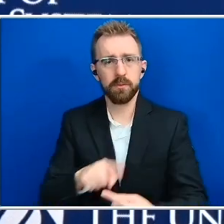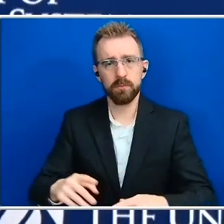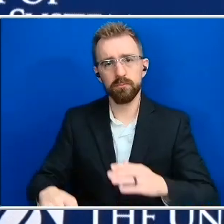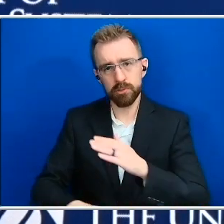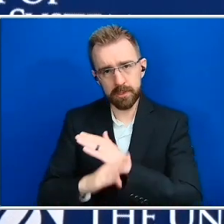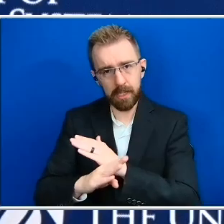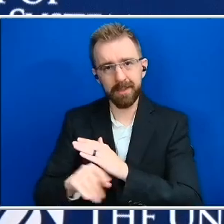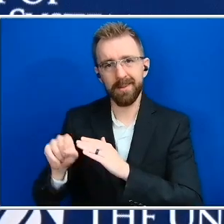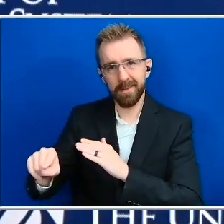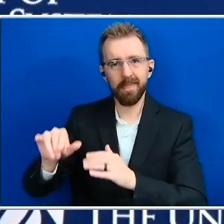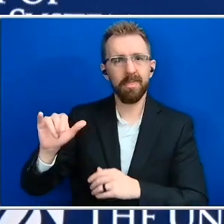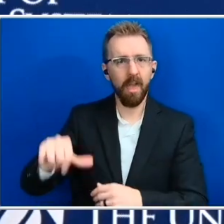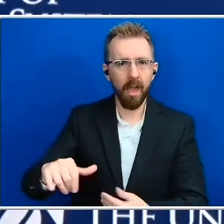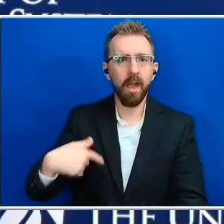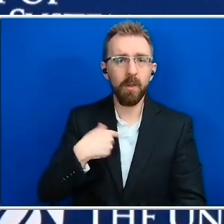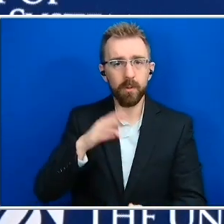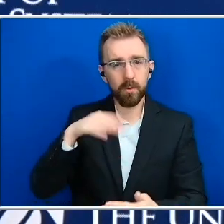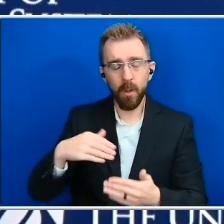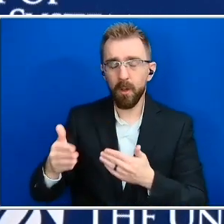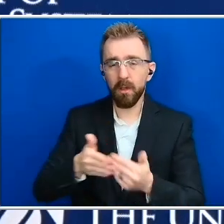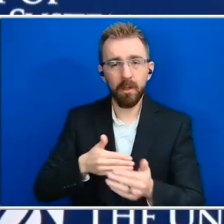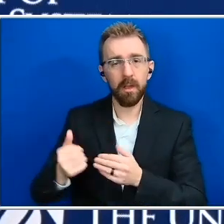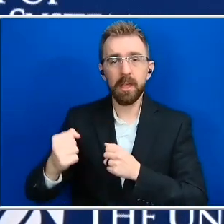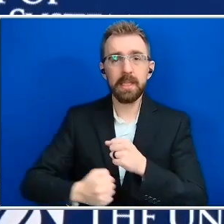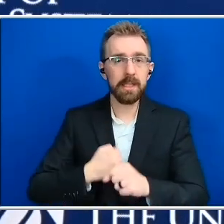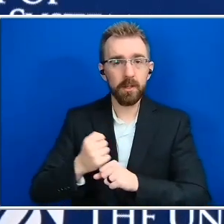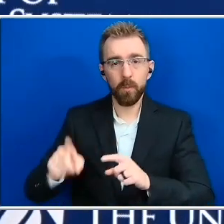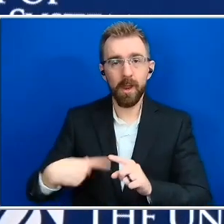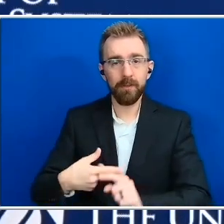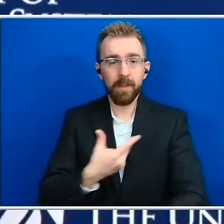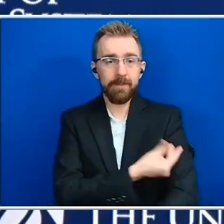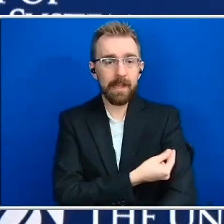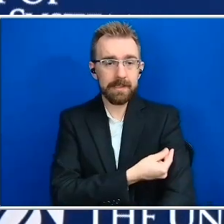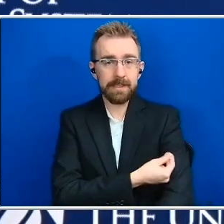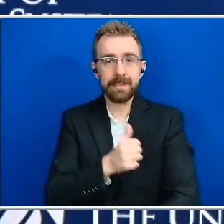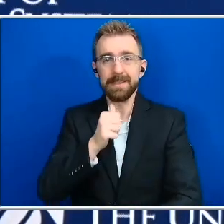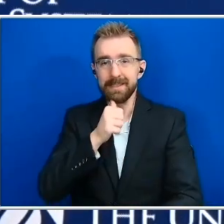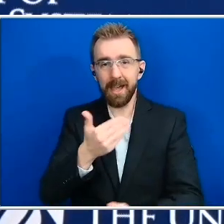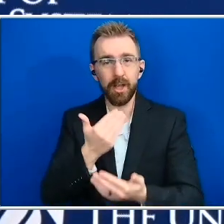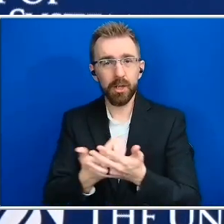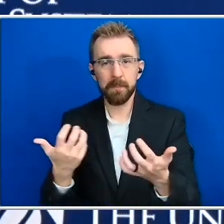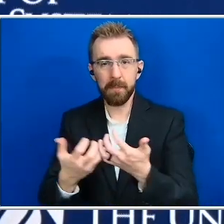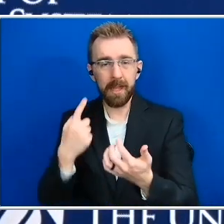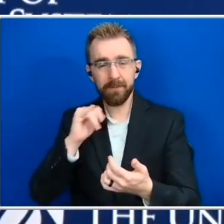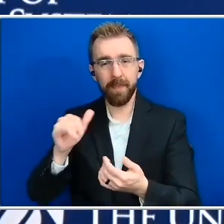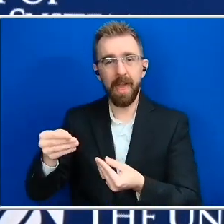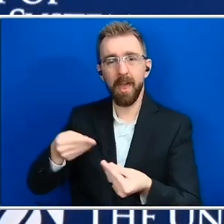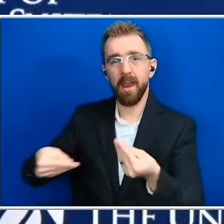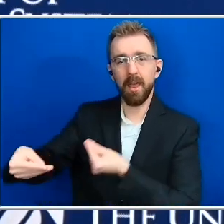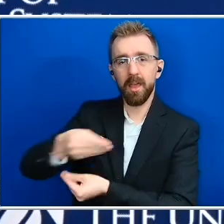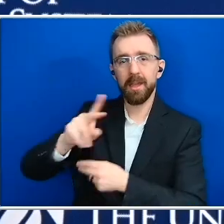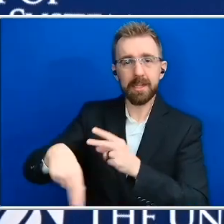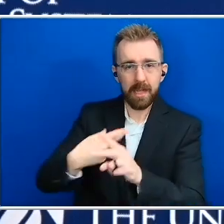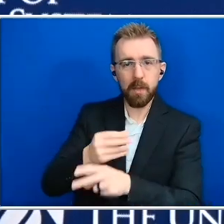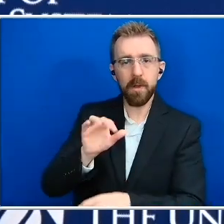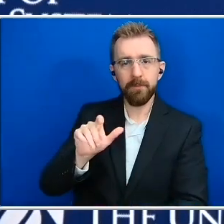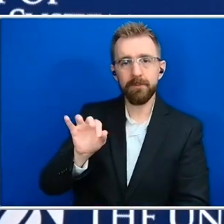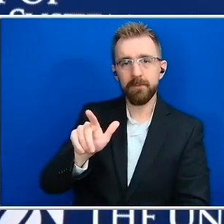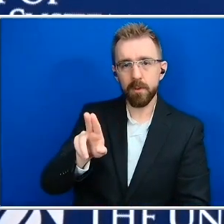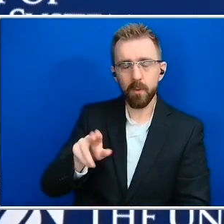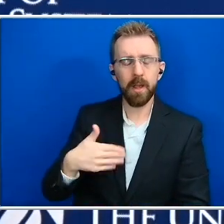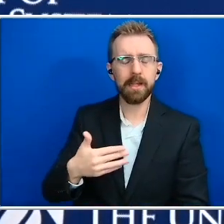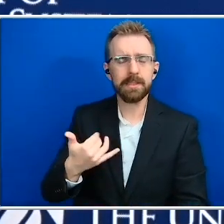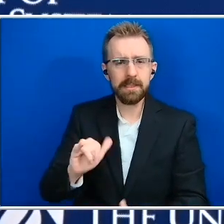we know even in years when the vaccine isn't a good match for the circulating strains, it can still have a beneficial effect of